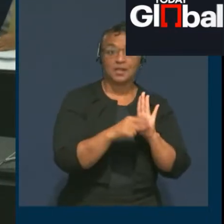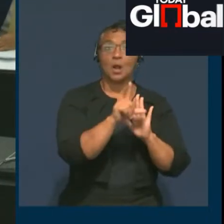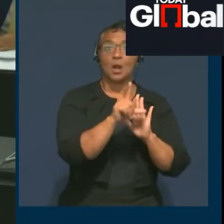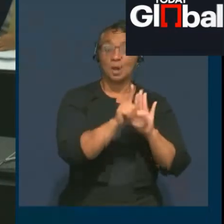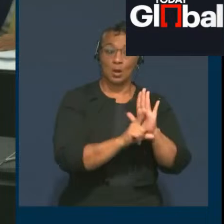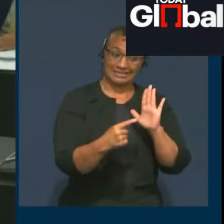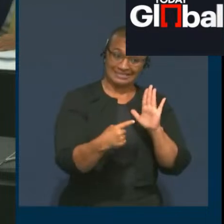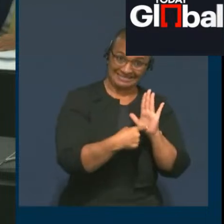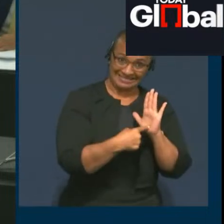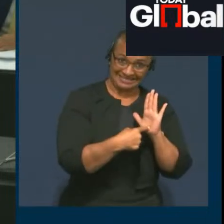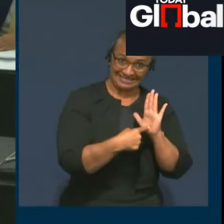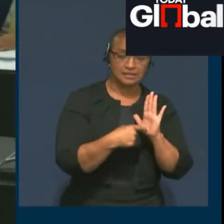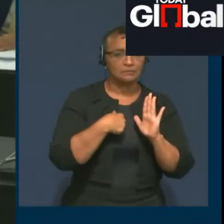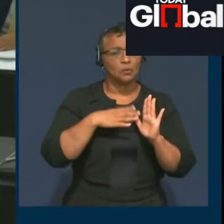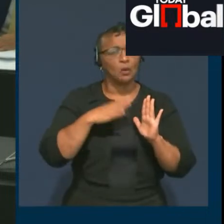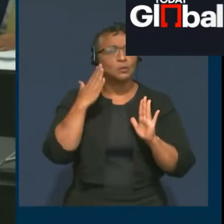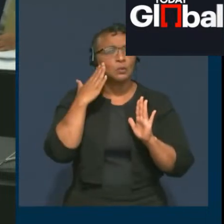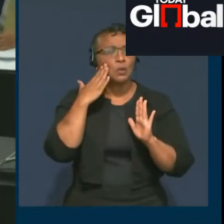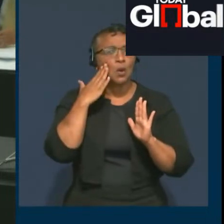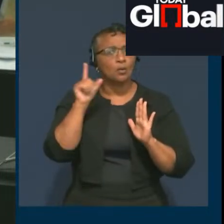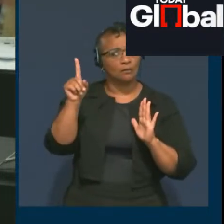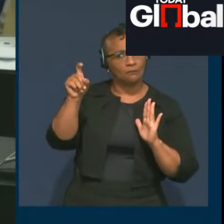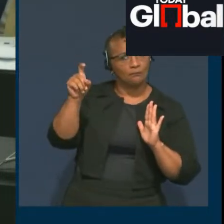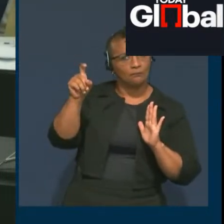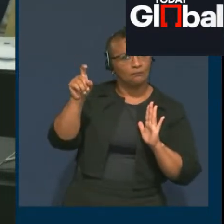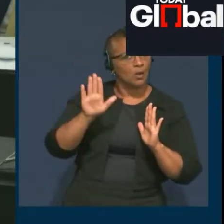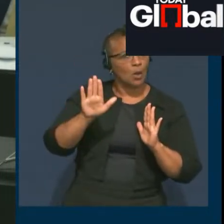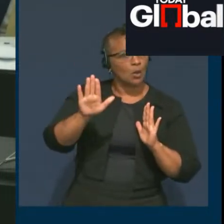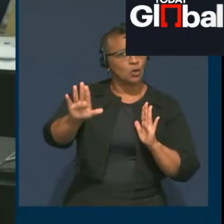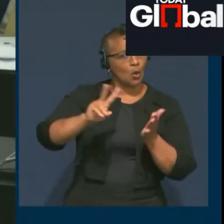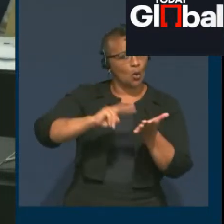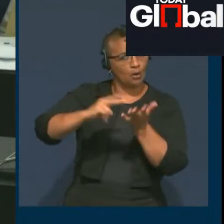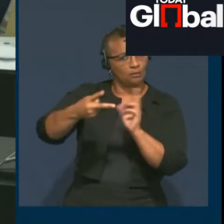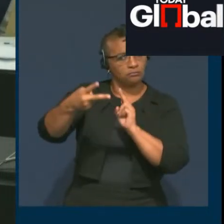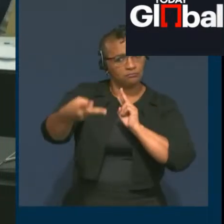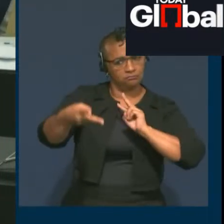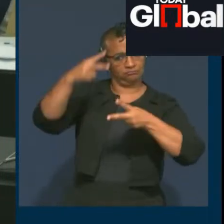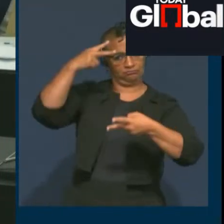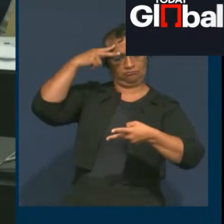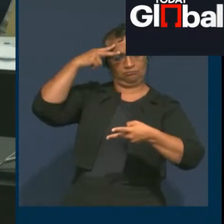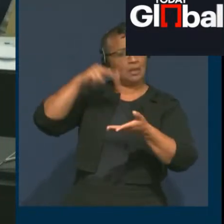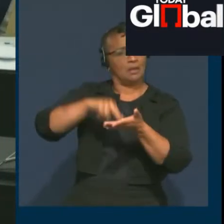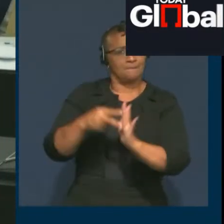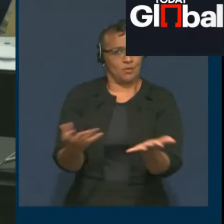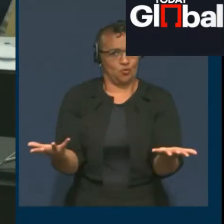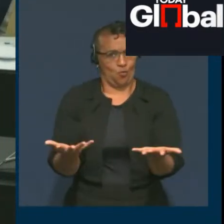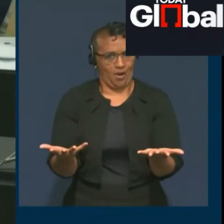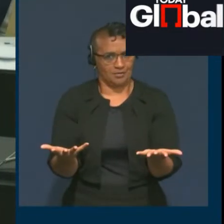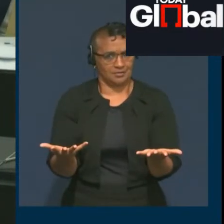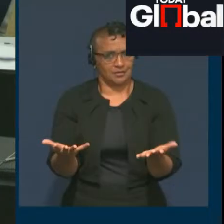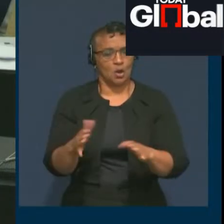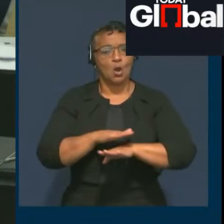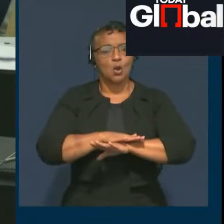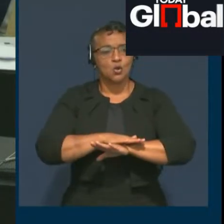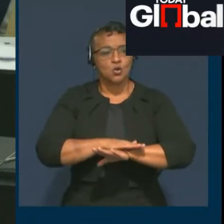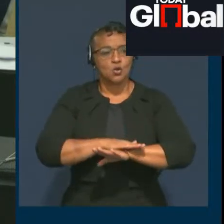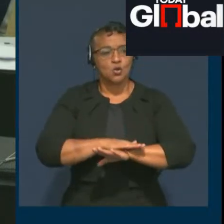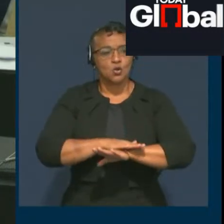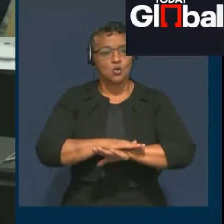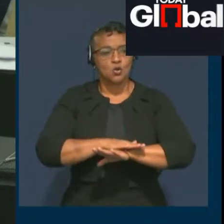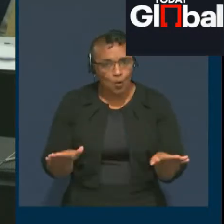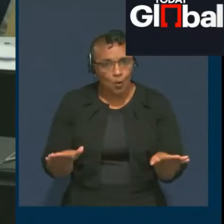I would like to ask what this actually means. Without prejudice to other